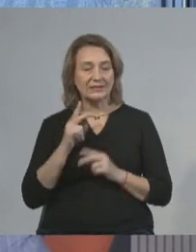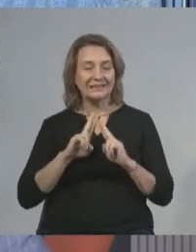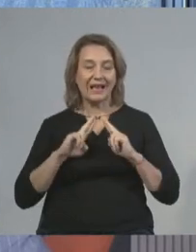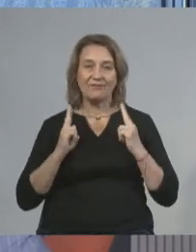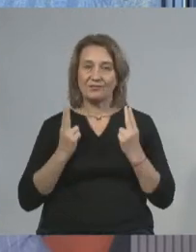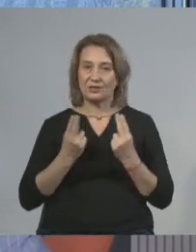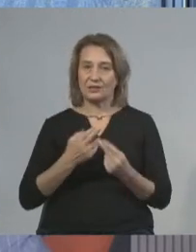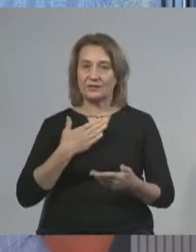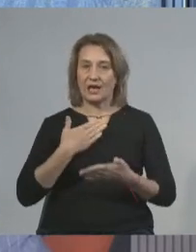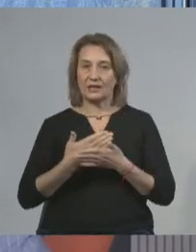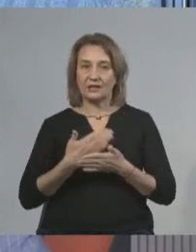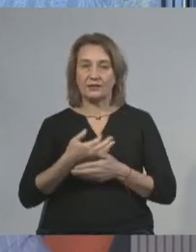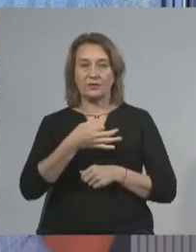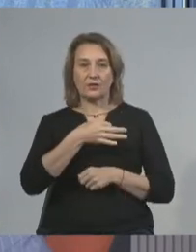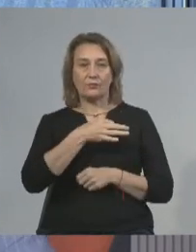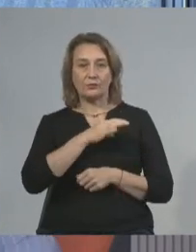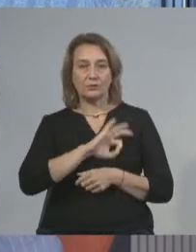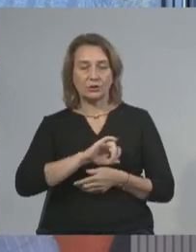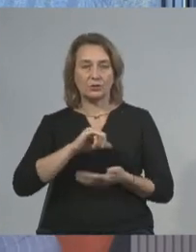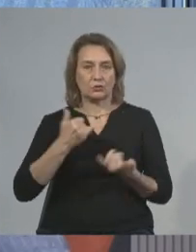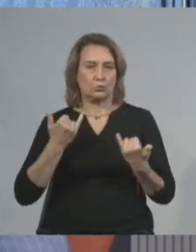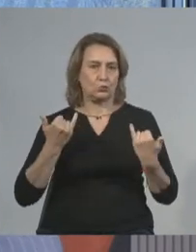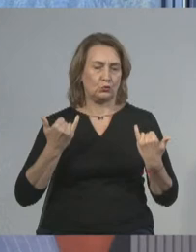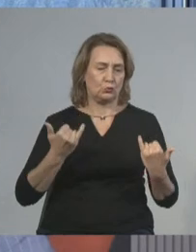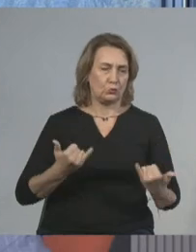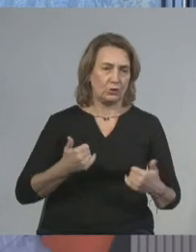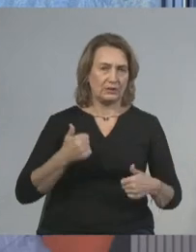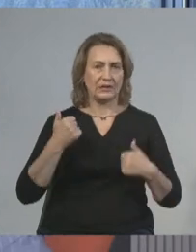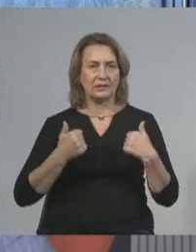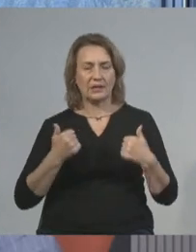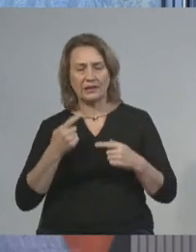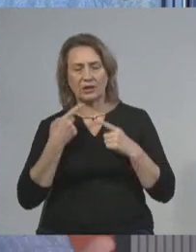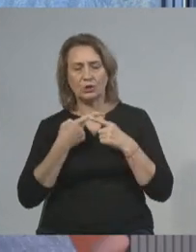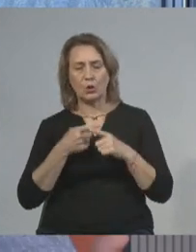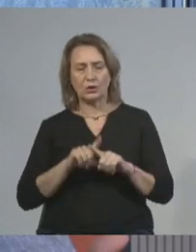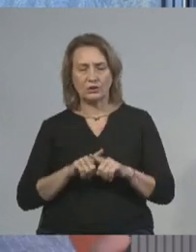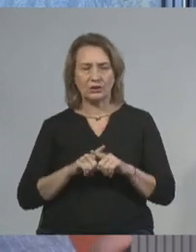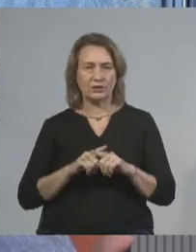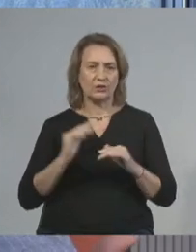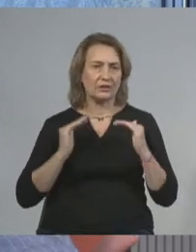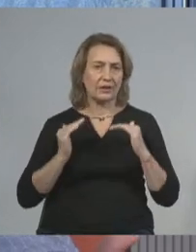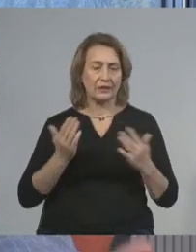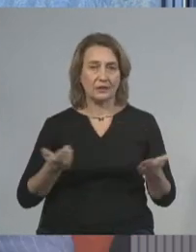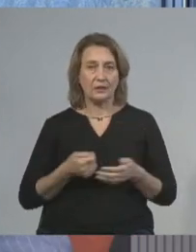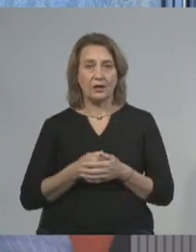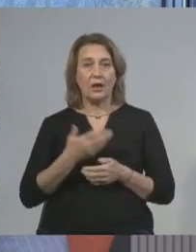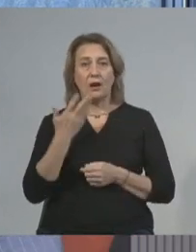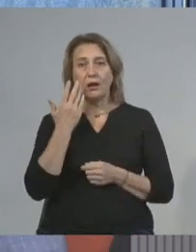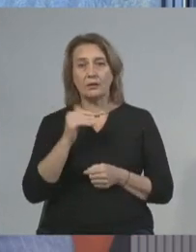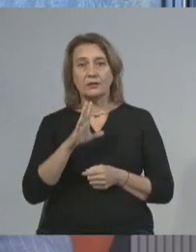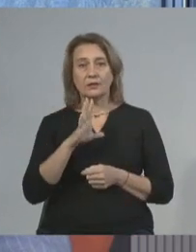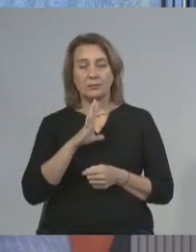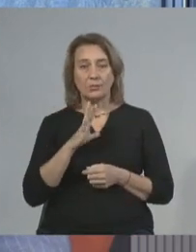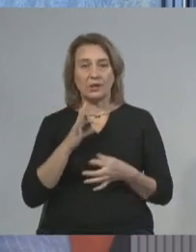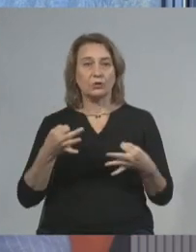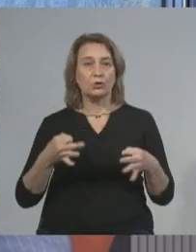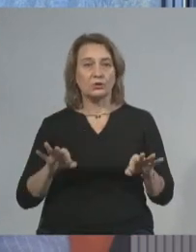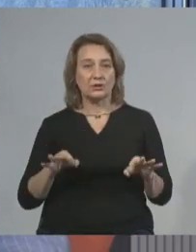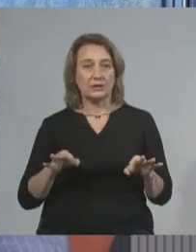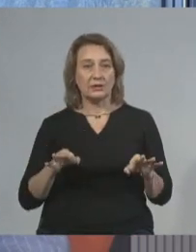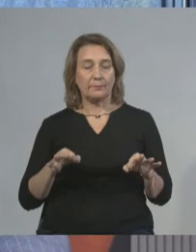uh the russian federation actively uses modern technologies trends uh some techno technological trends